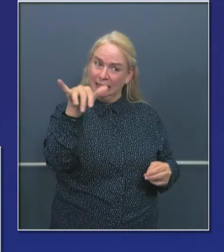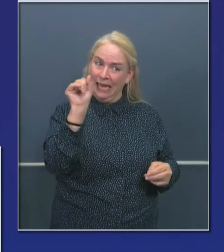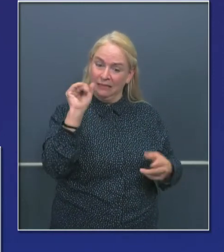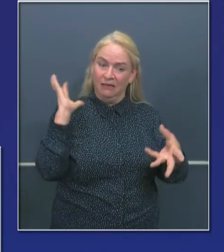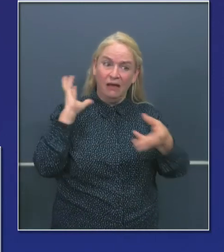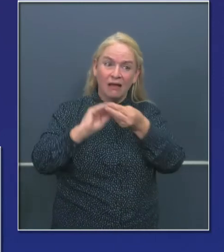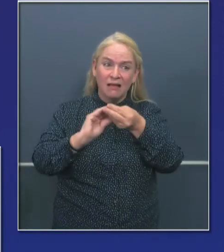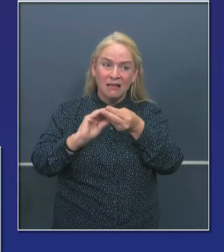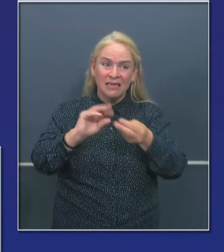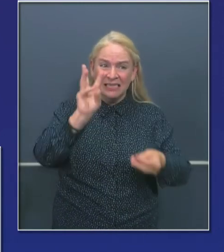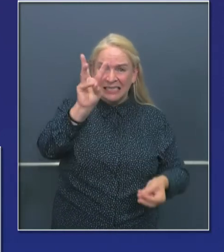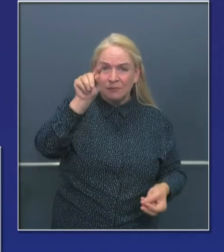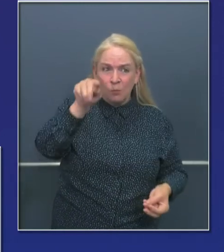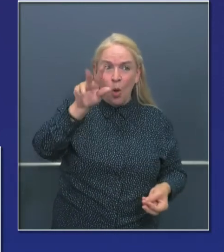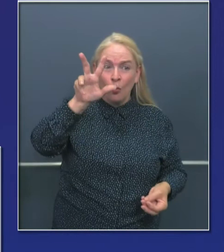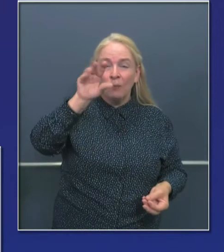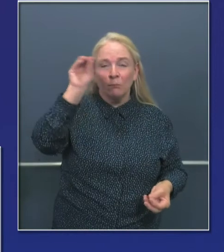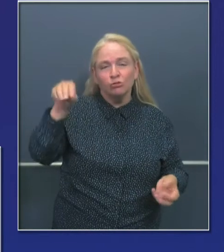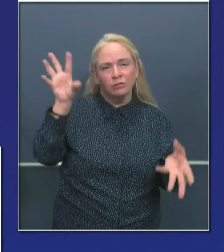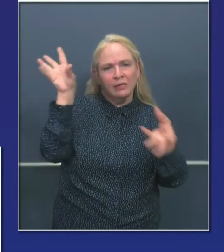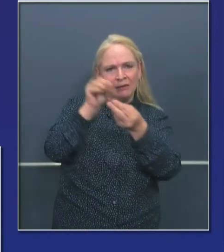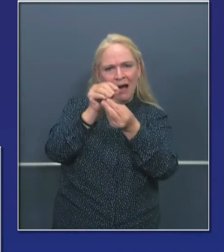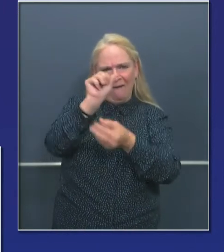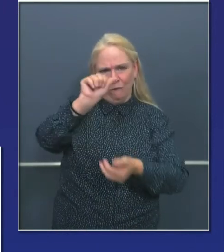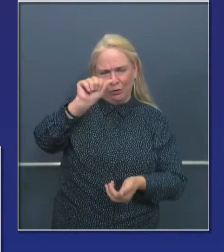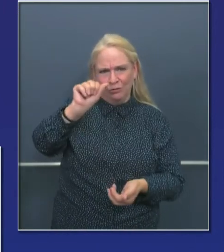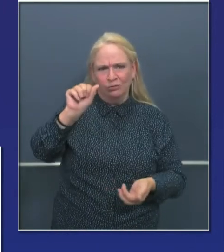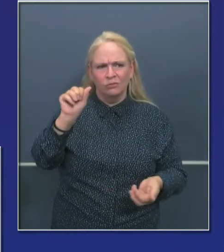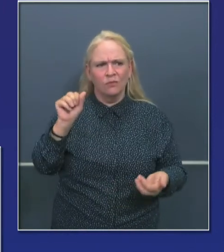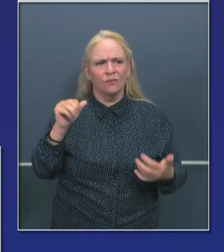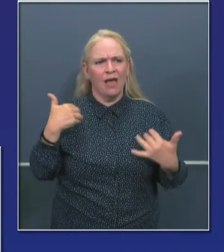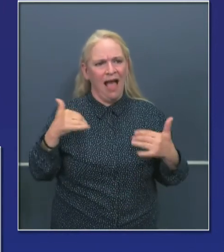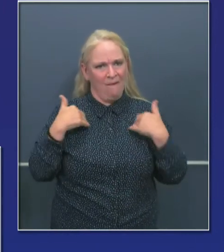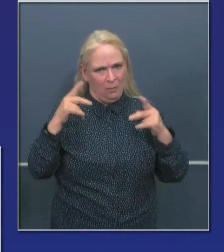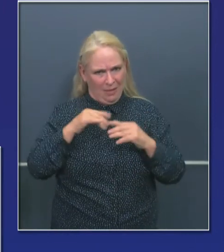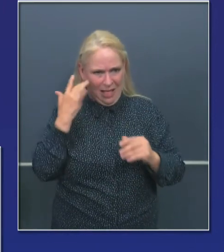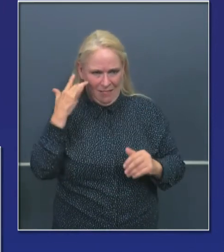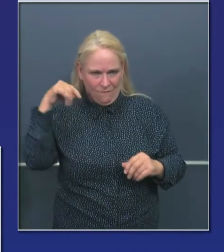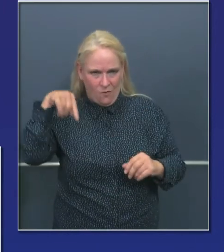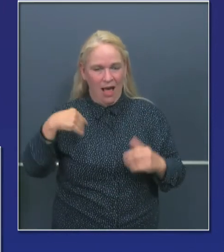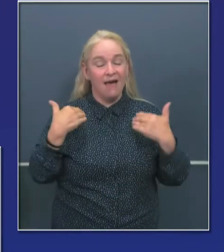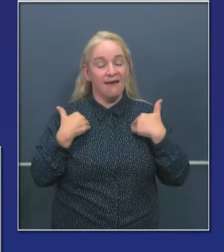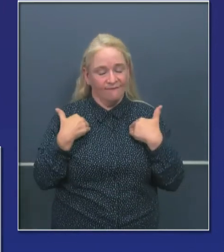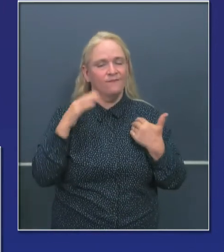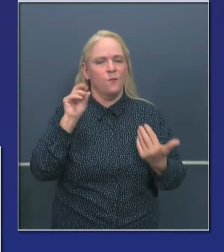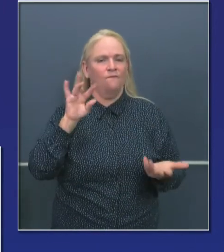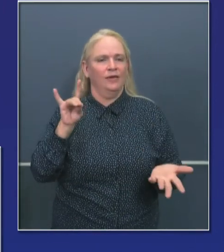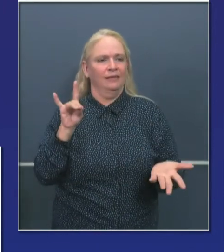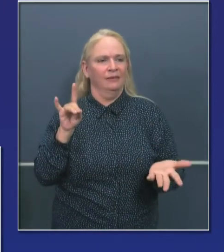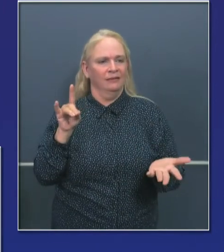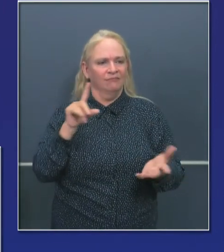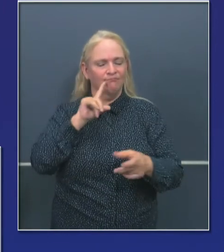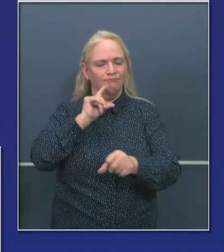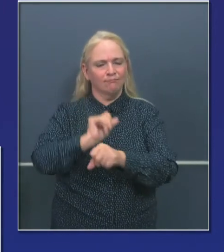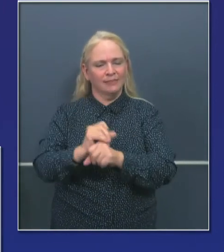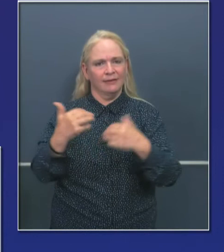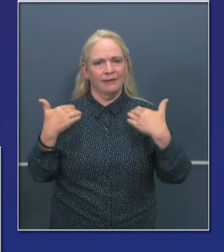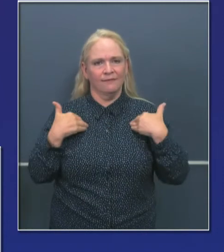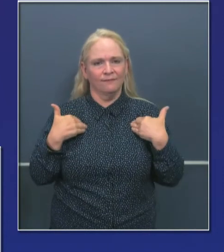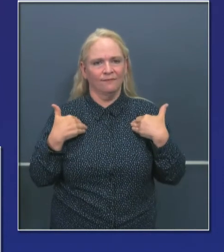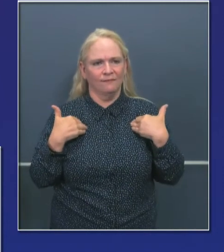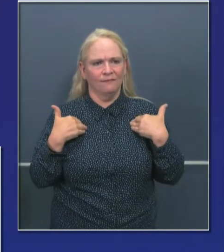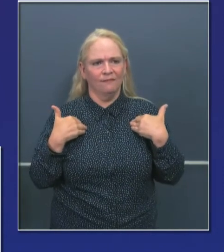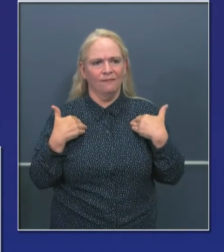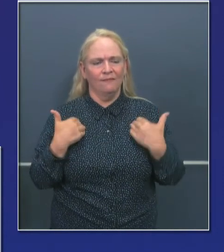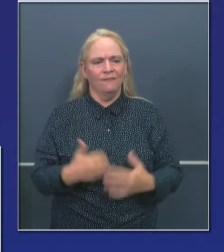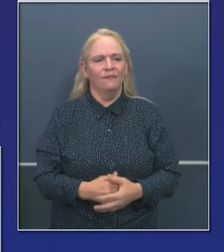6.3%. The number of hospitalizations, I've said this on many occasions, I'll repeat it again today. Hospitalizations, as you see